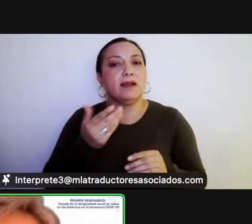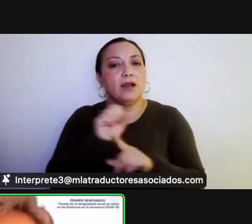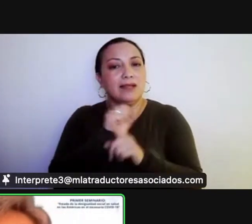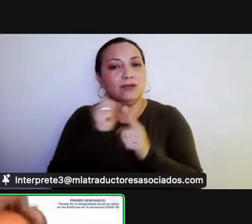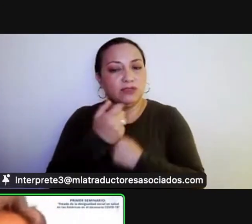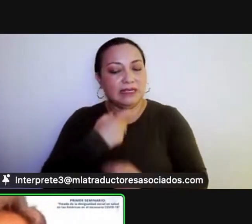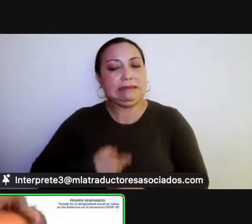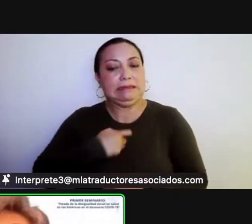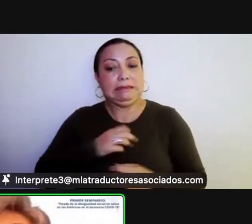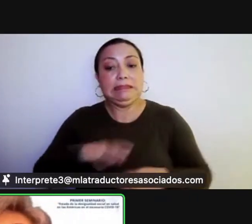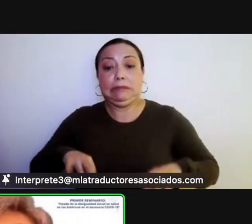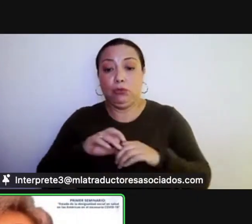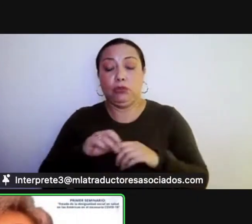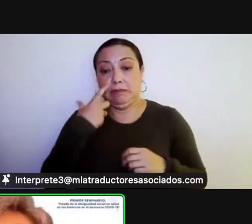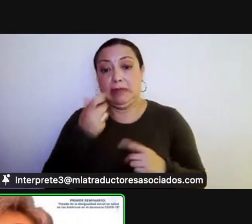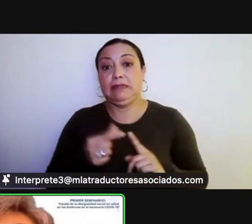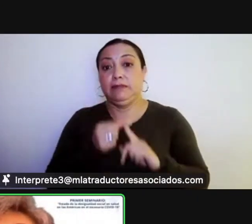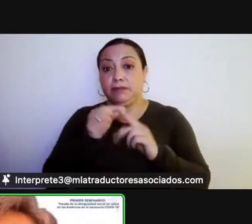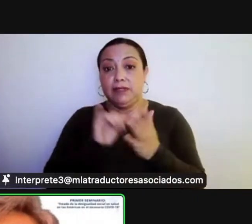the